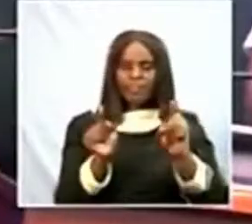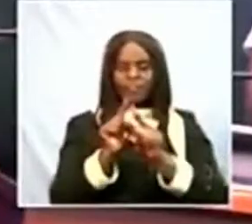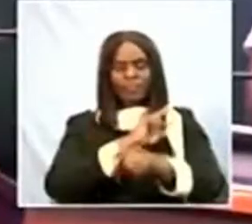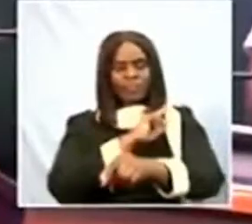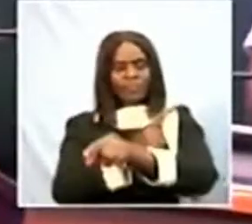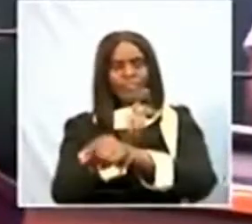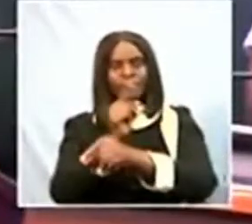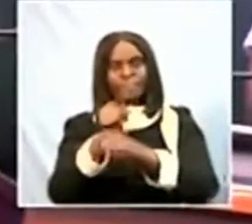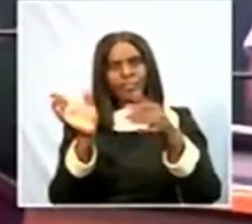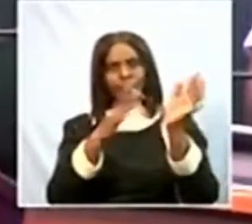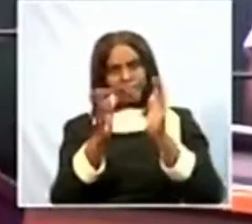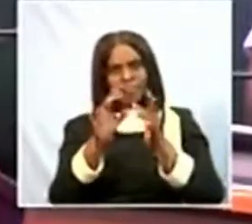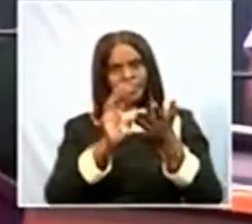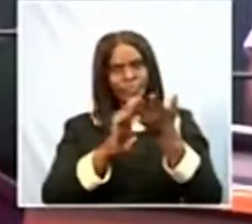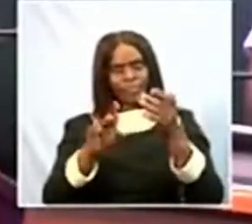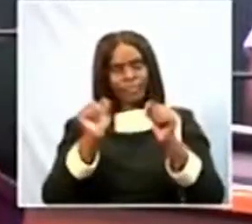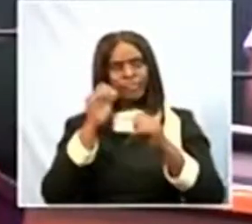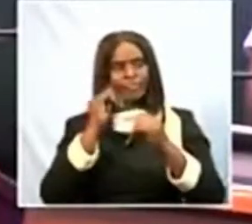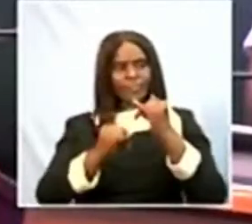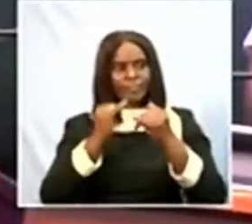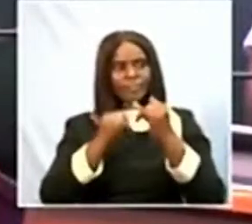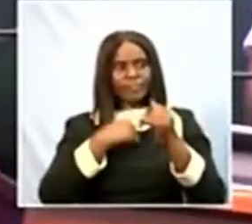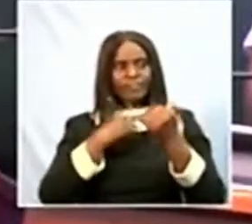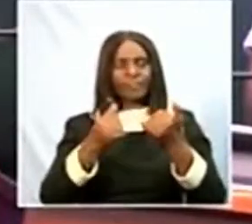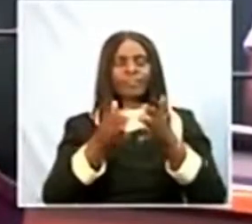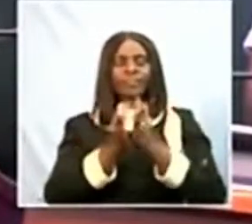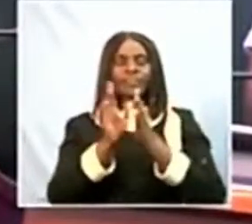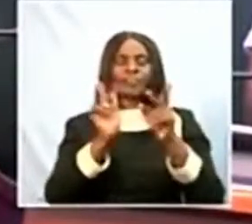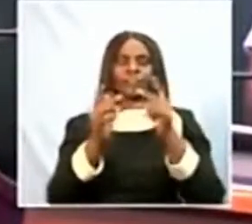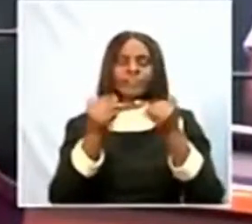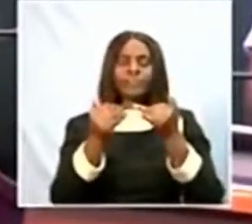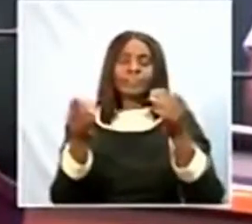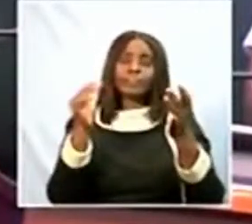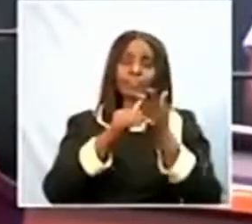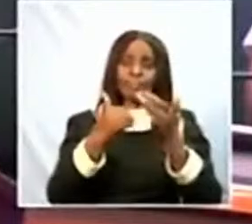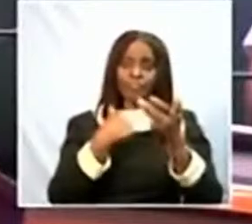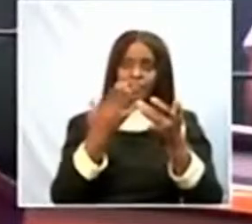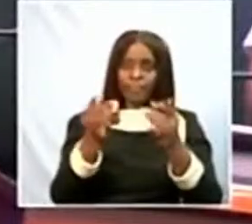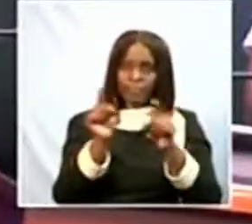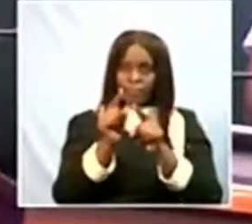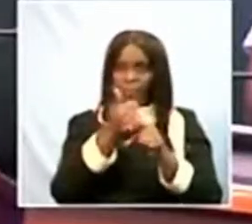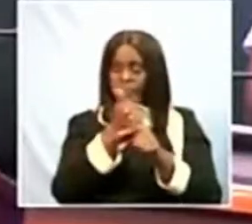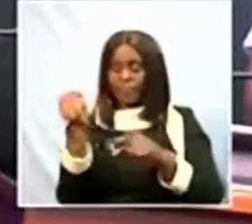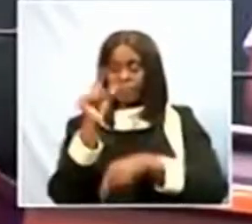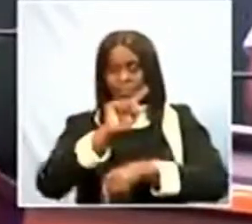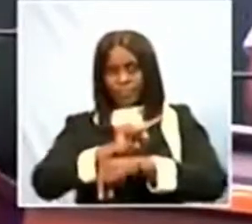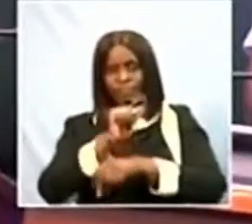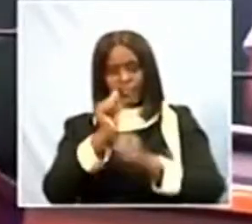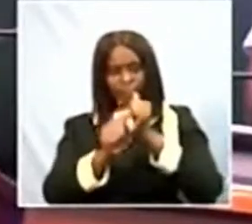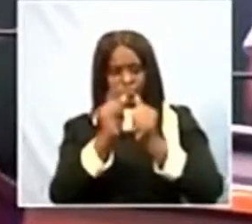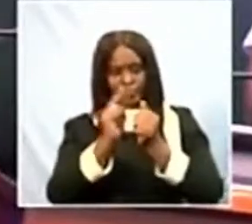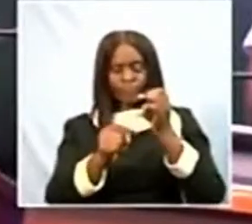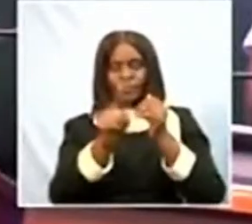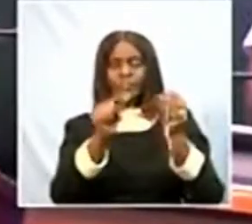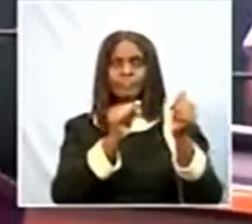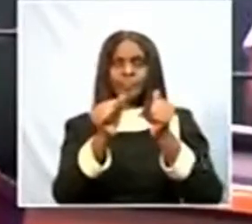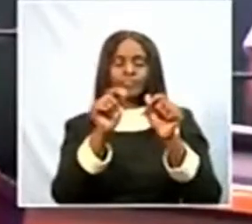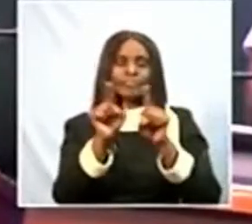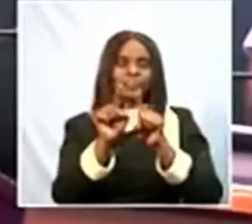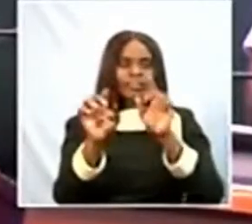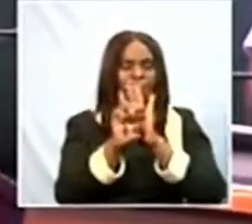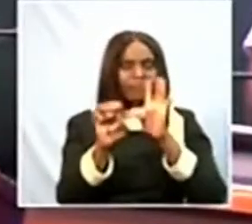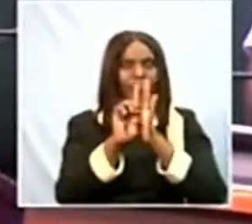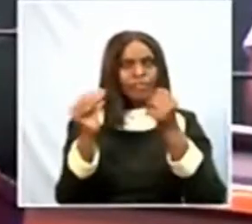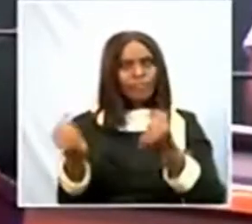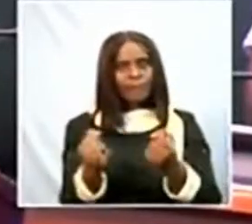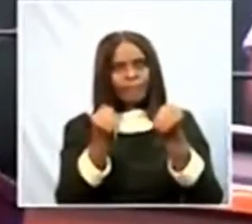believe climate change can aid. Madam Speaker, allow me to urge the general public again at another level by adapting strategies like